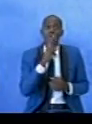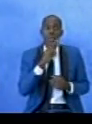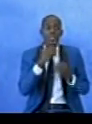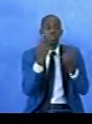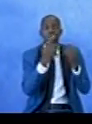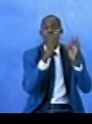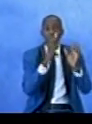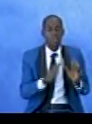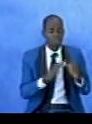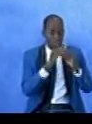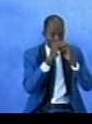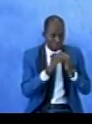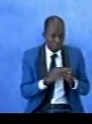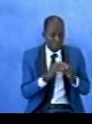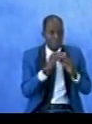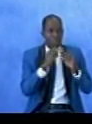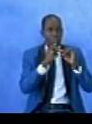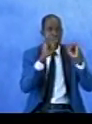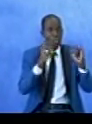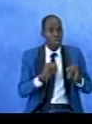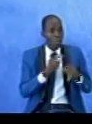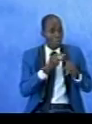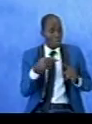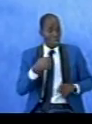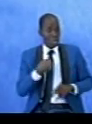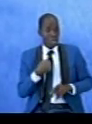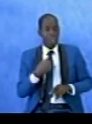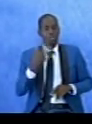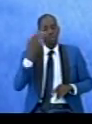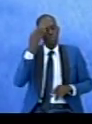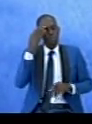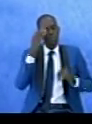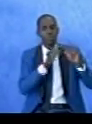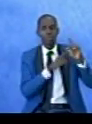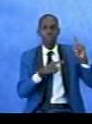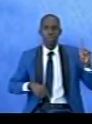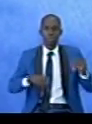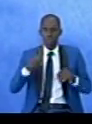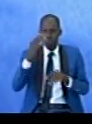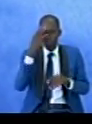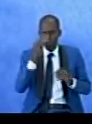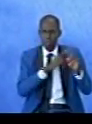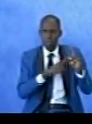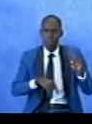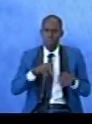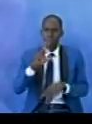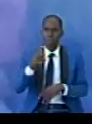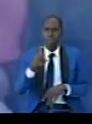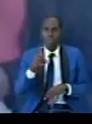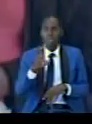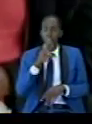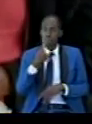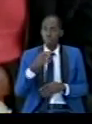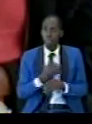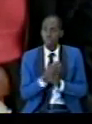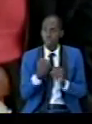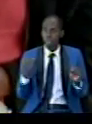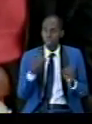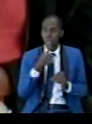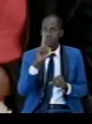am saying I have known the Lord. Anybody known the Lord there? Born again there?